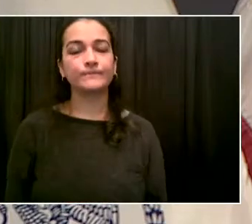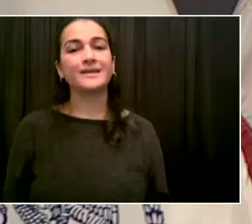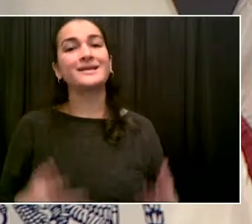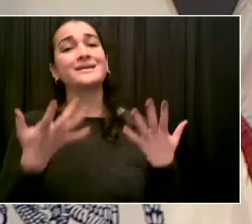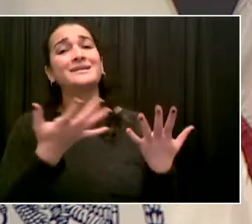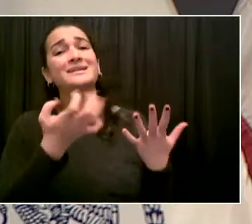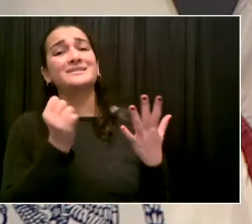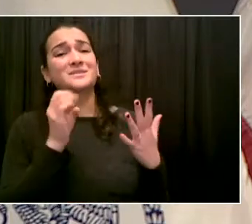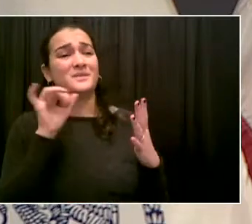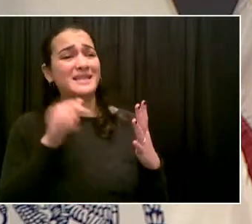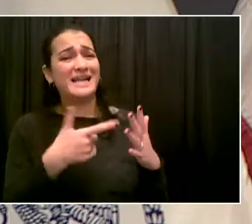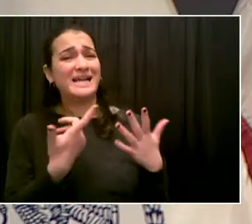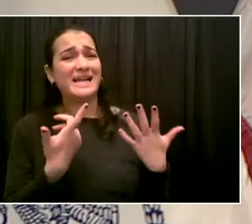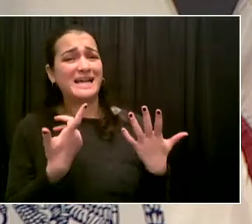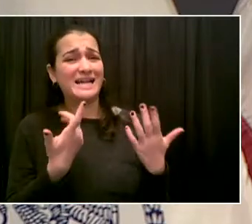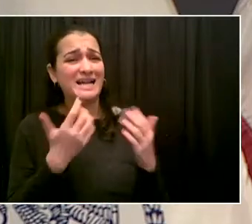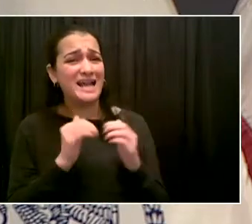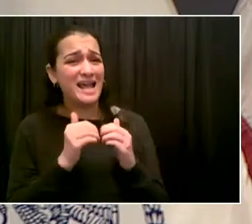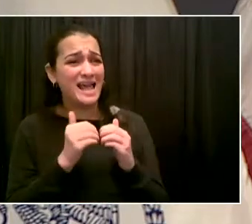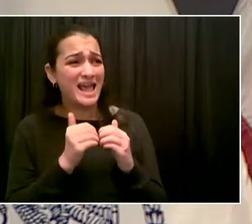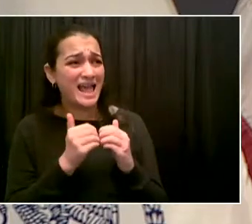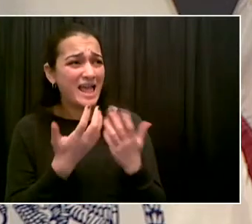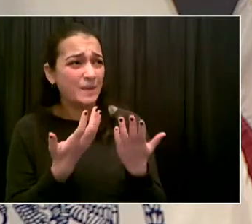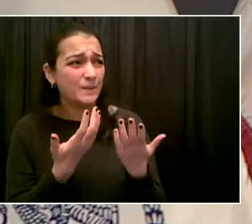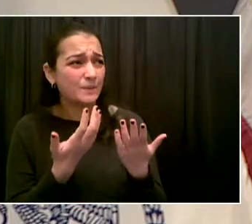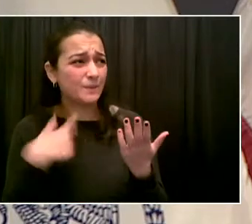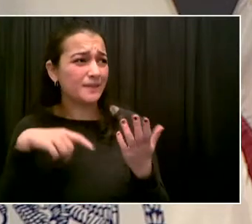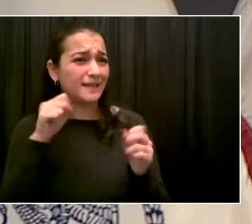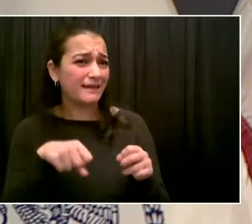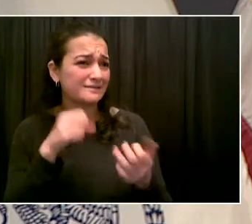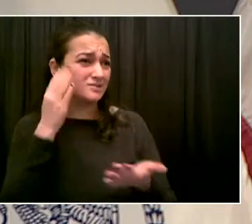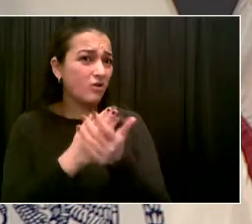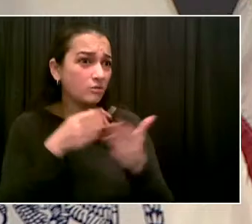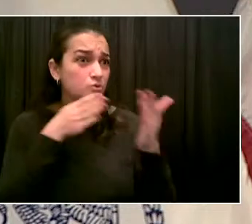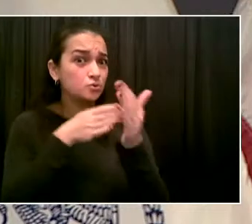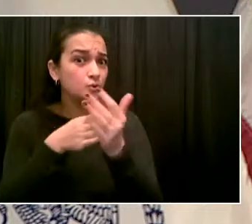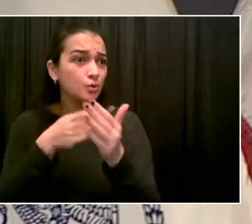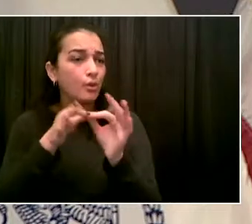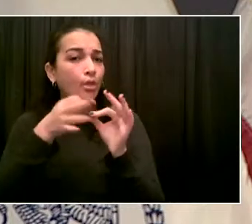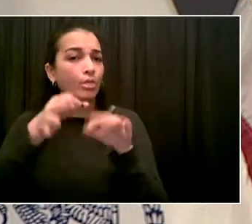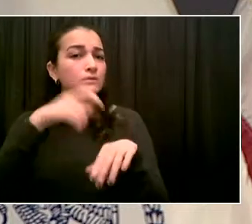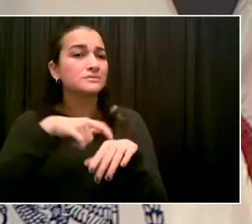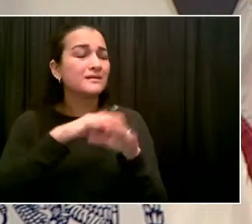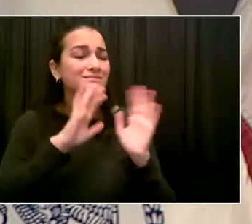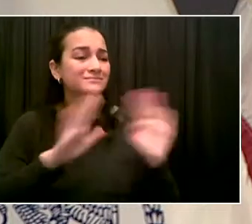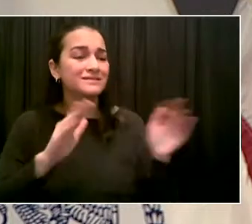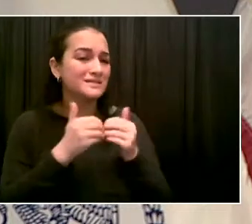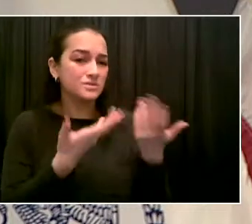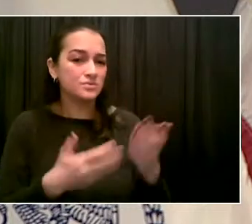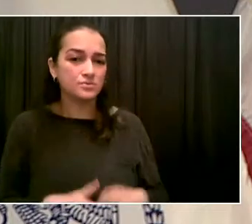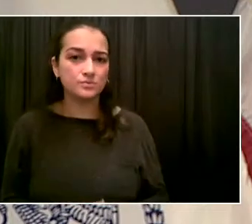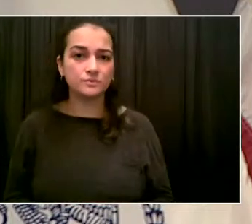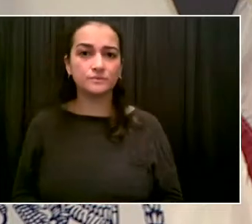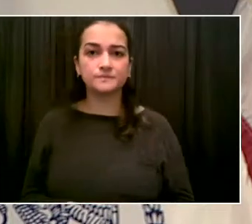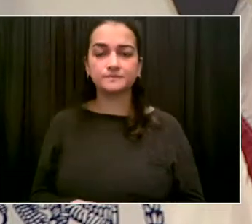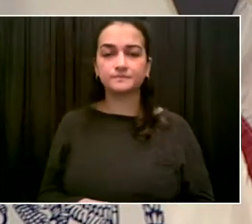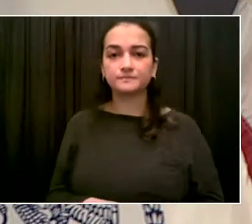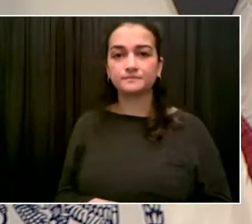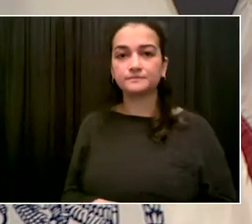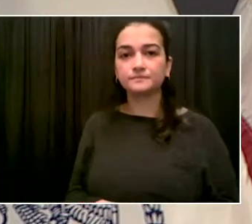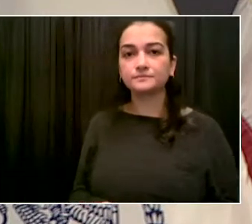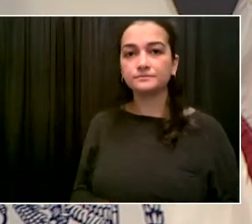question. I have to tell you, after 8 years, I have just come to recognize that lawsuits are a fact of life in this city.